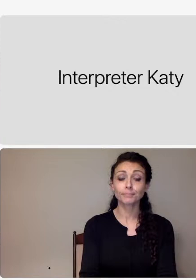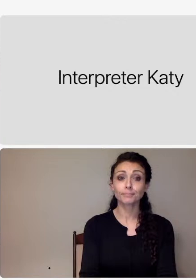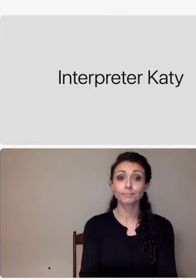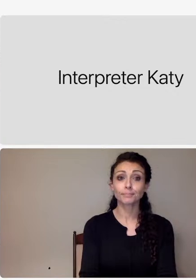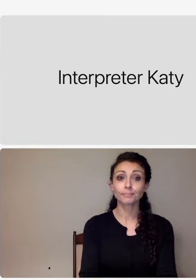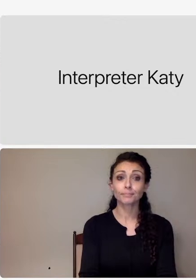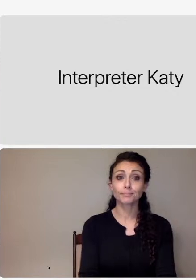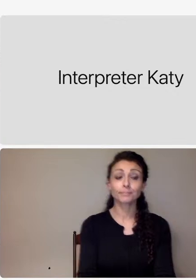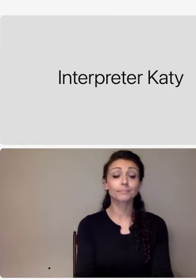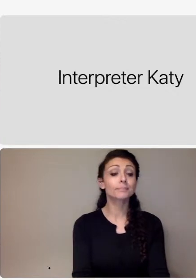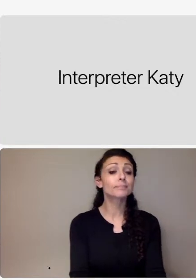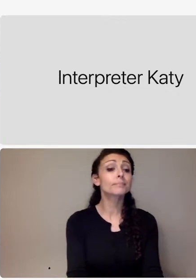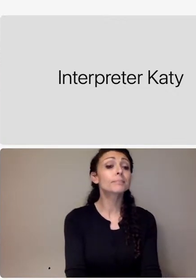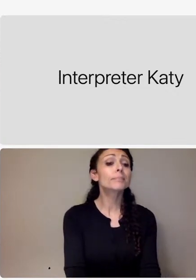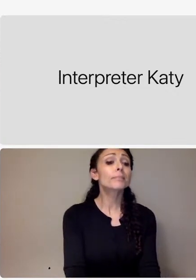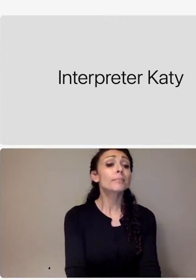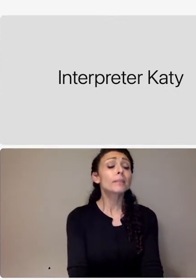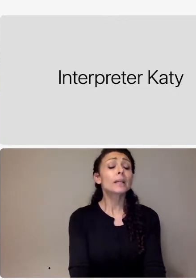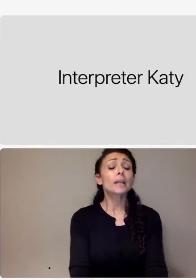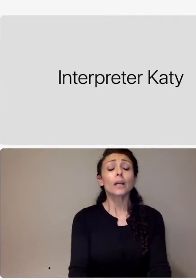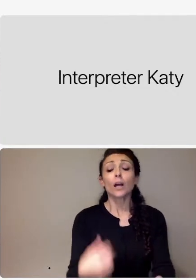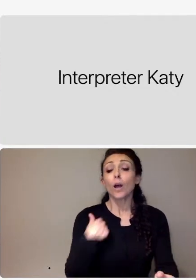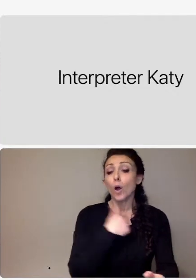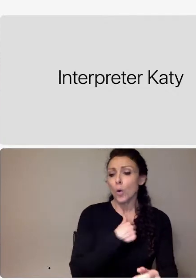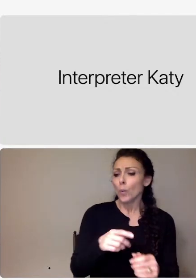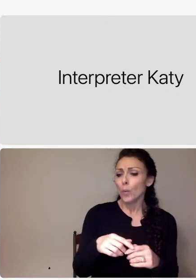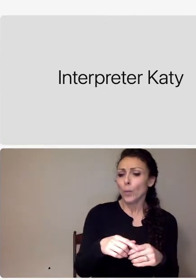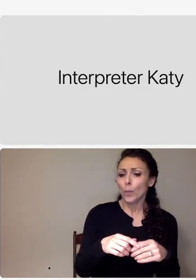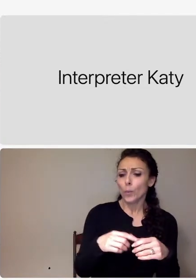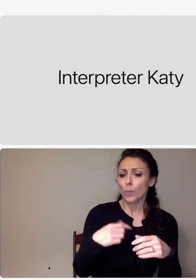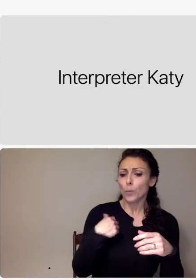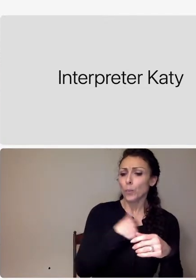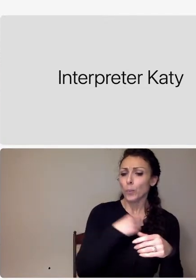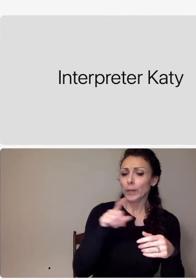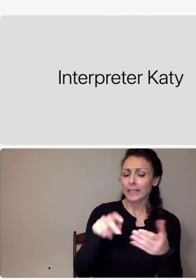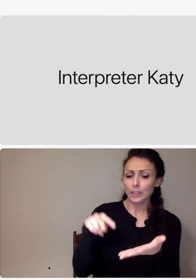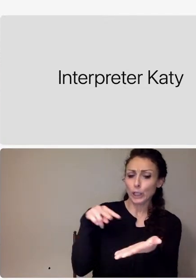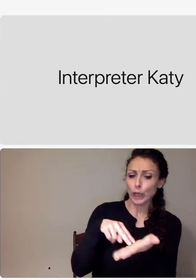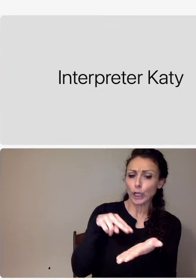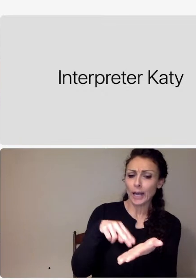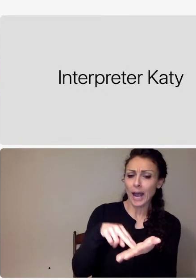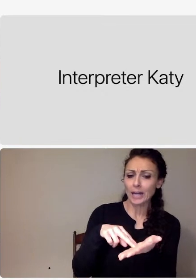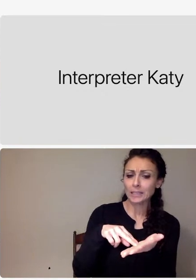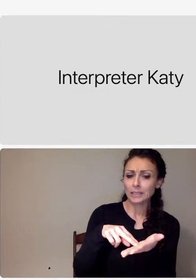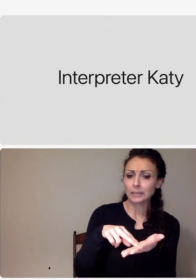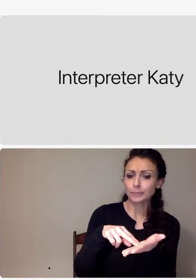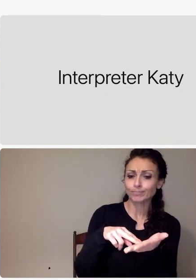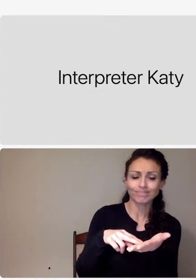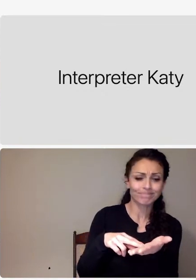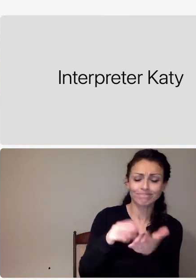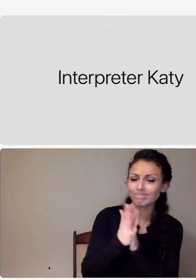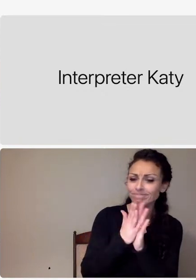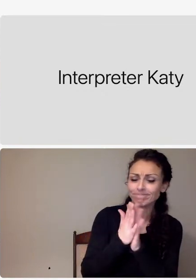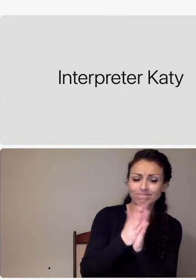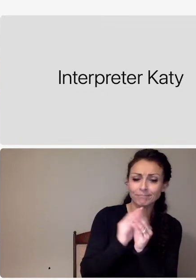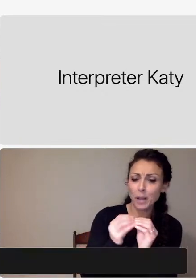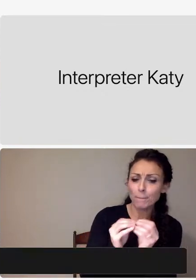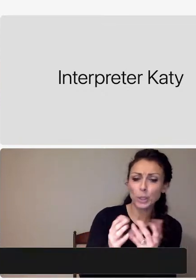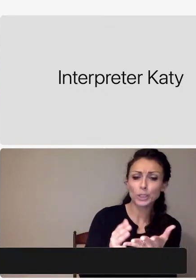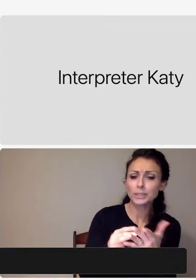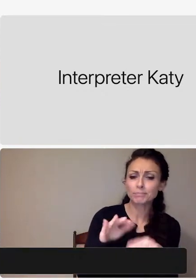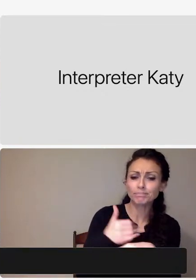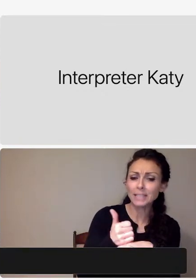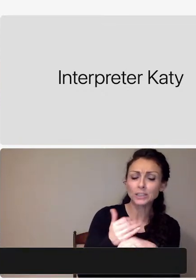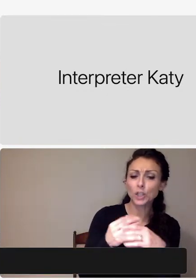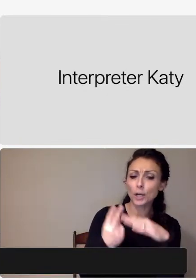and i would have to look at the roman numbers that overall we had uh based on a project and it was higher